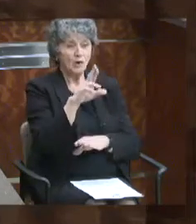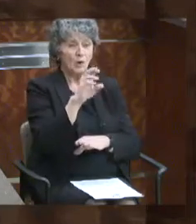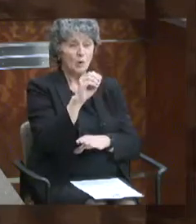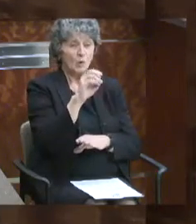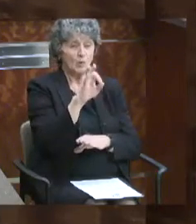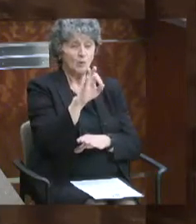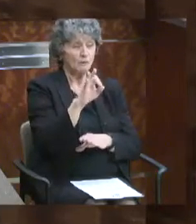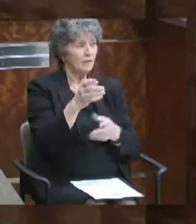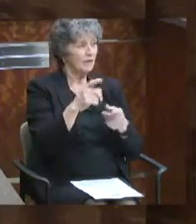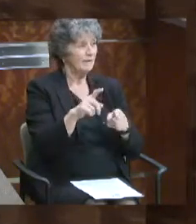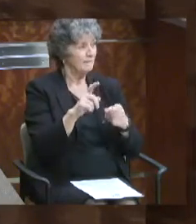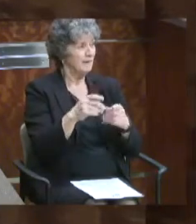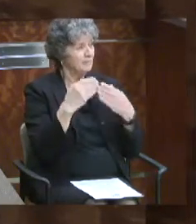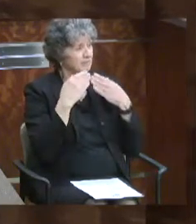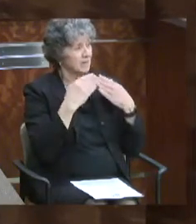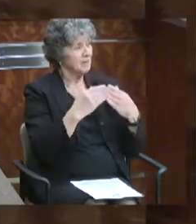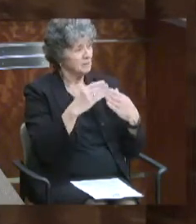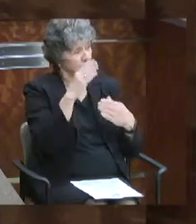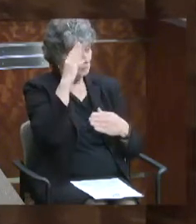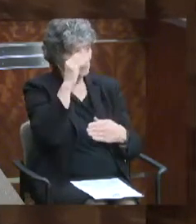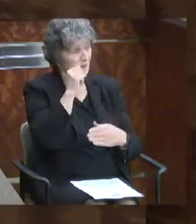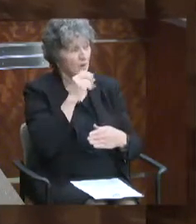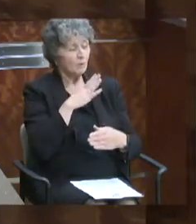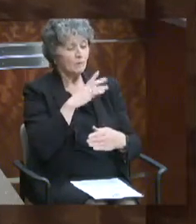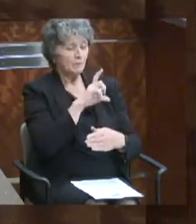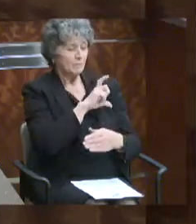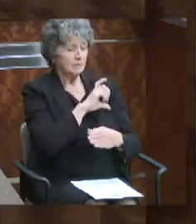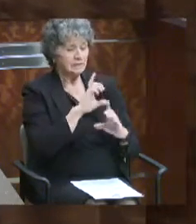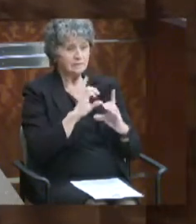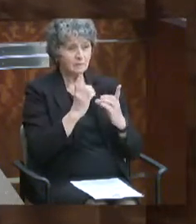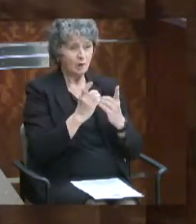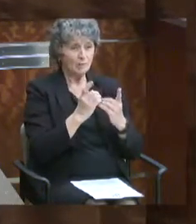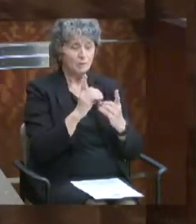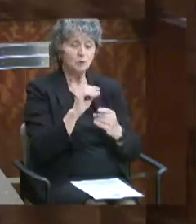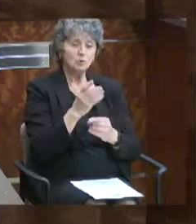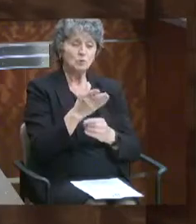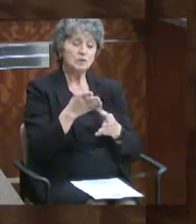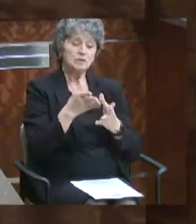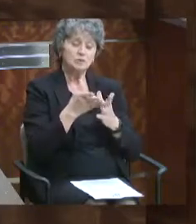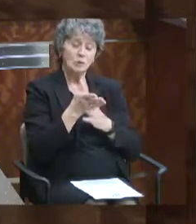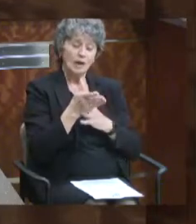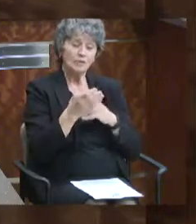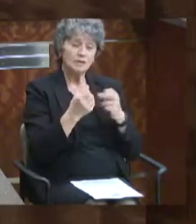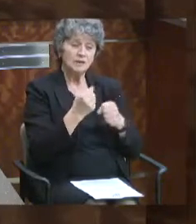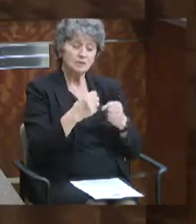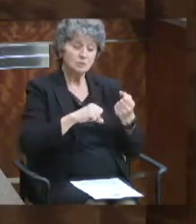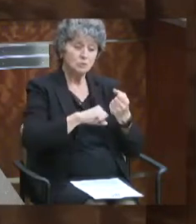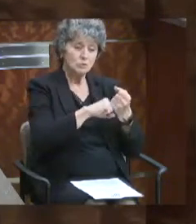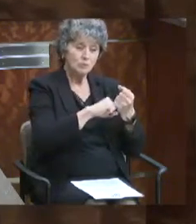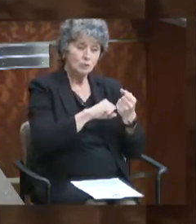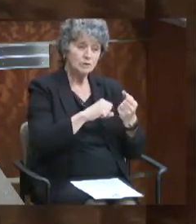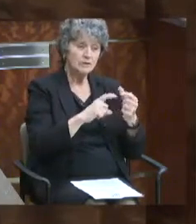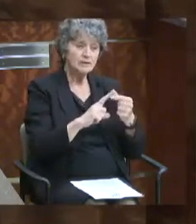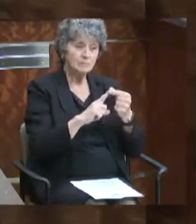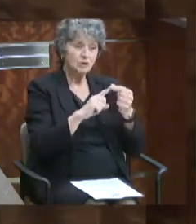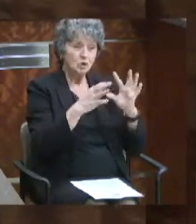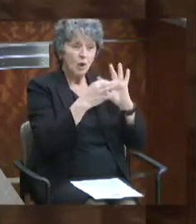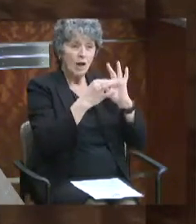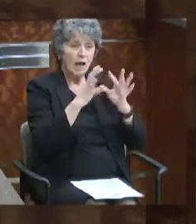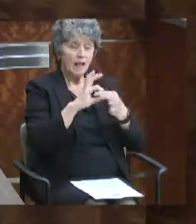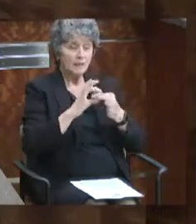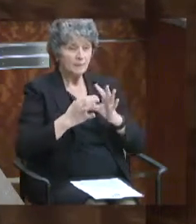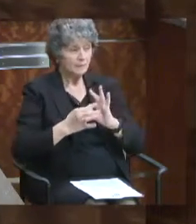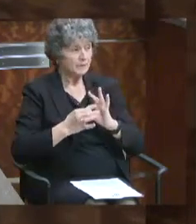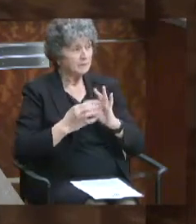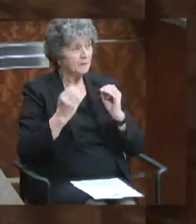men and women of our police department who have events throughout the year to support Special Olympics, and many thanks to their sponsors,